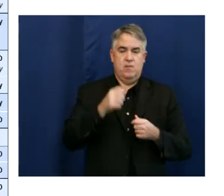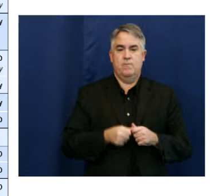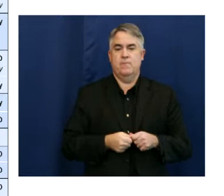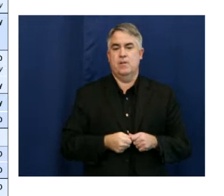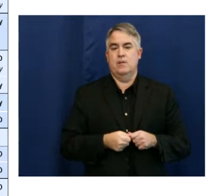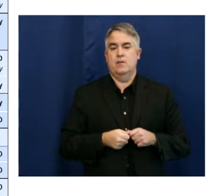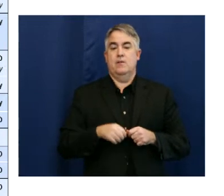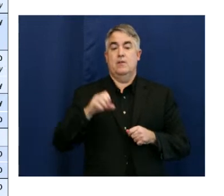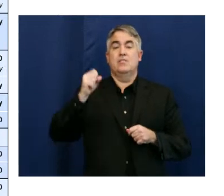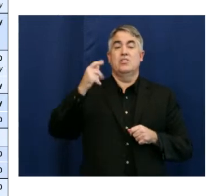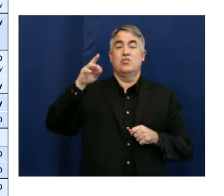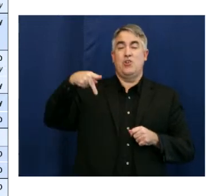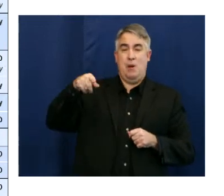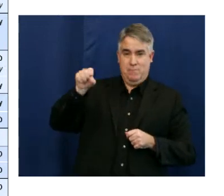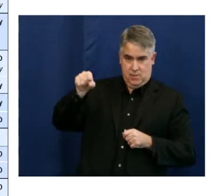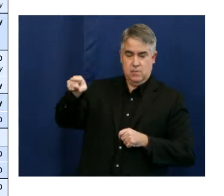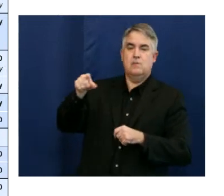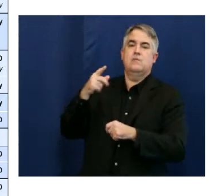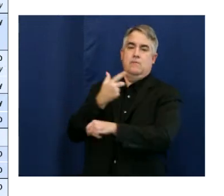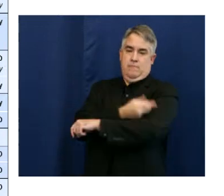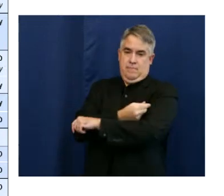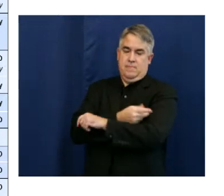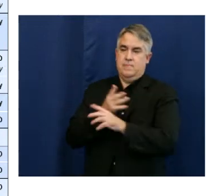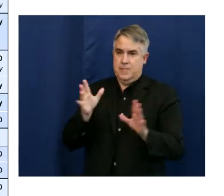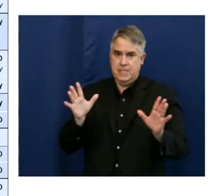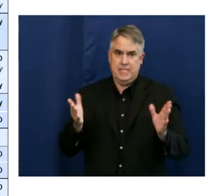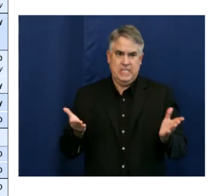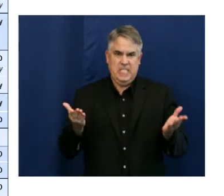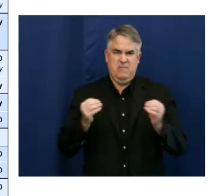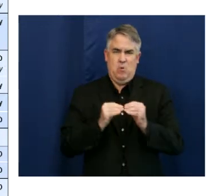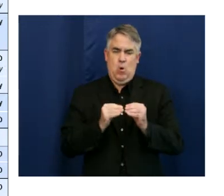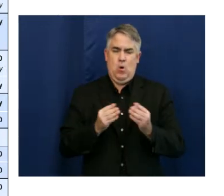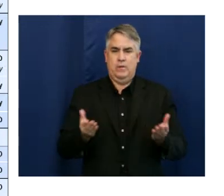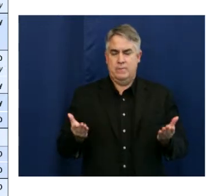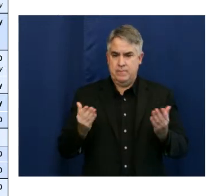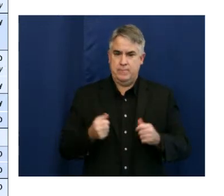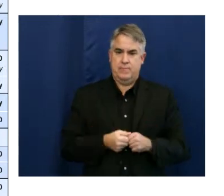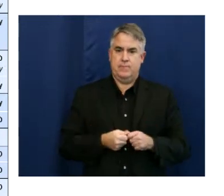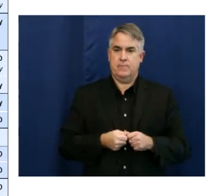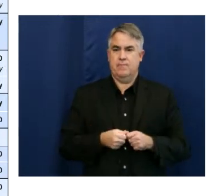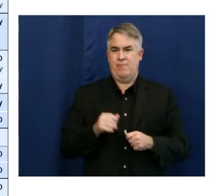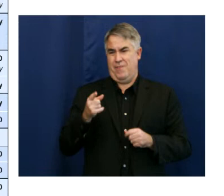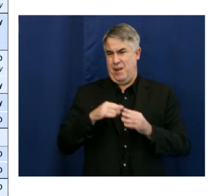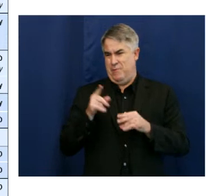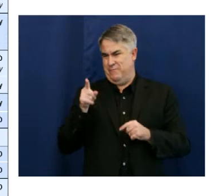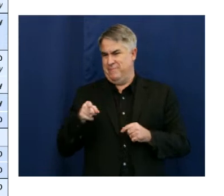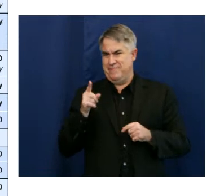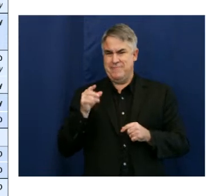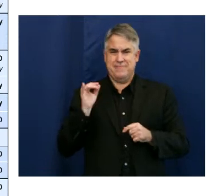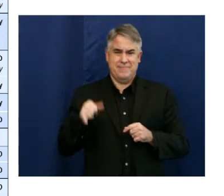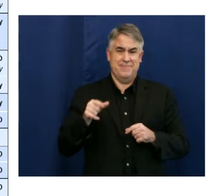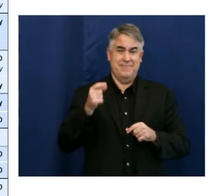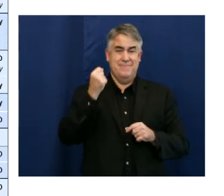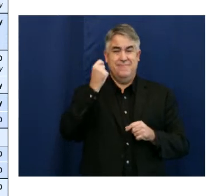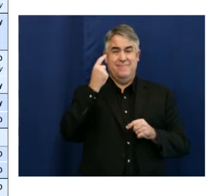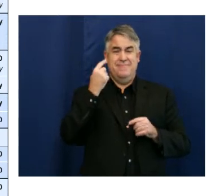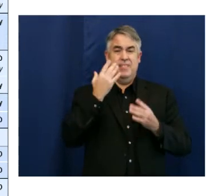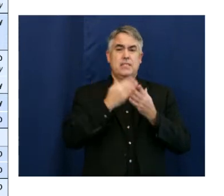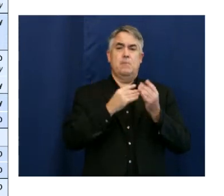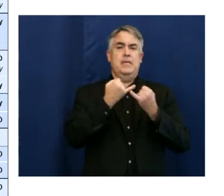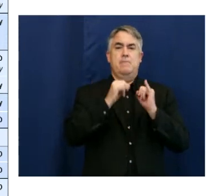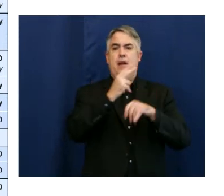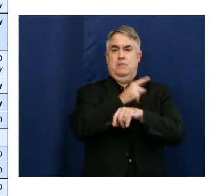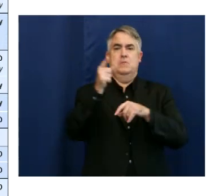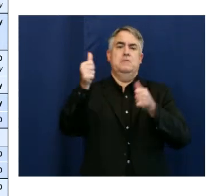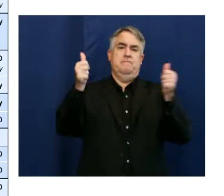these. And then health system member vaccinations, this is what our health systems do on their own. And again, as we get more insight